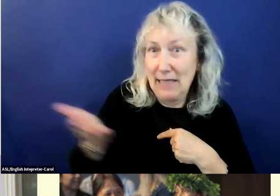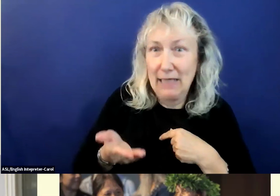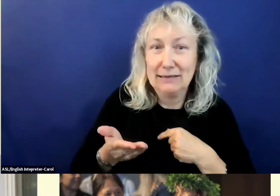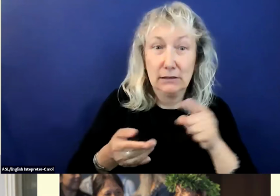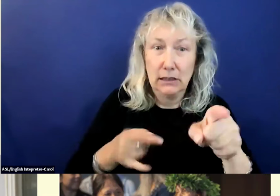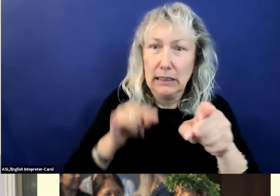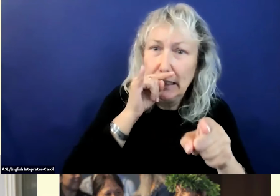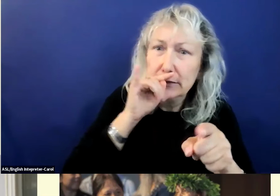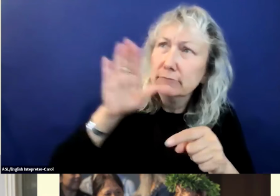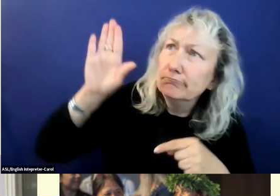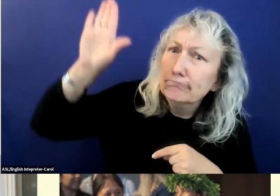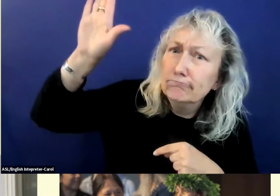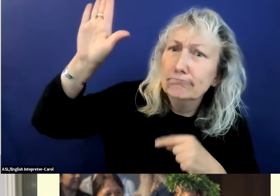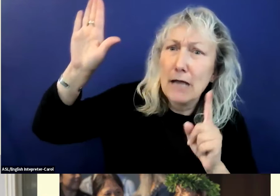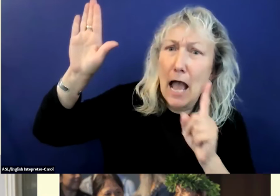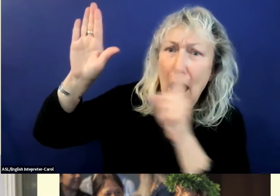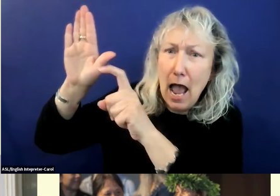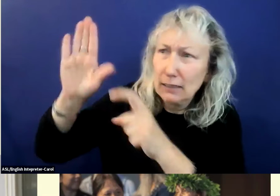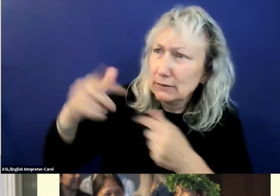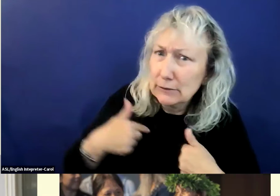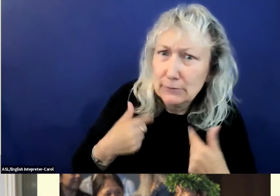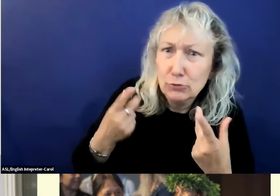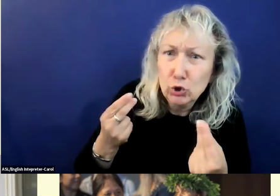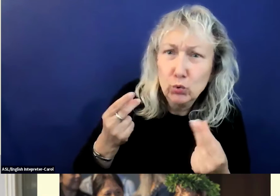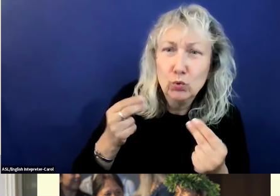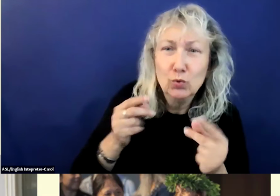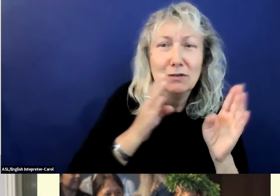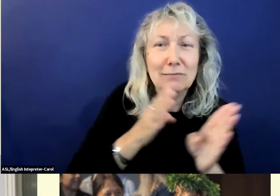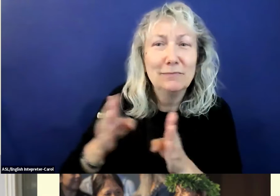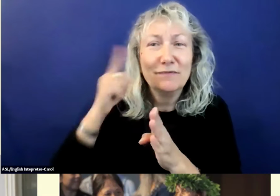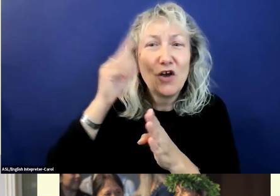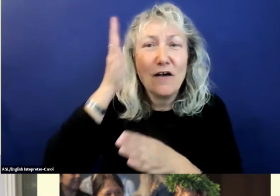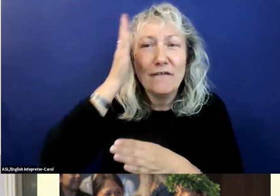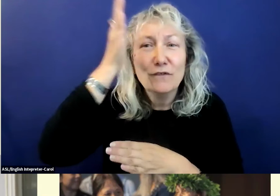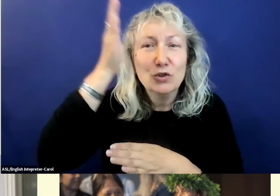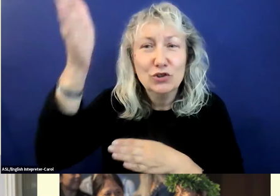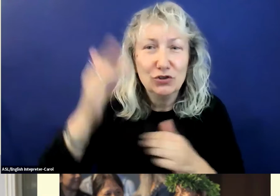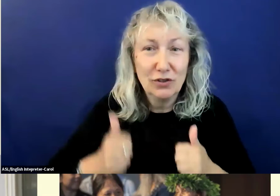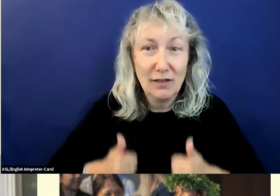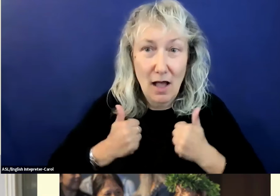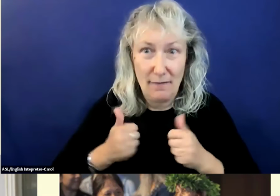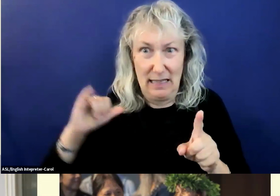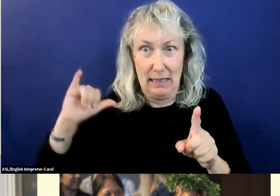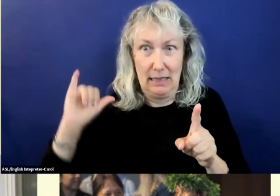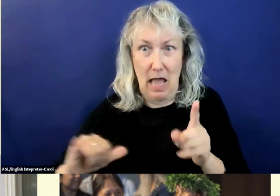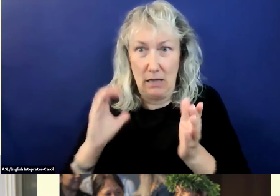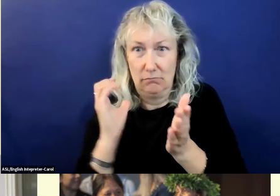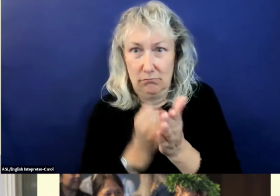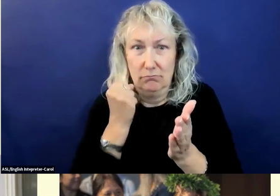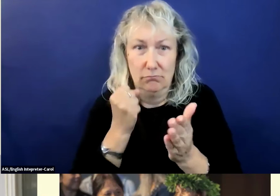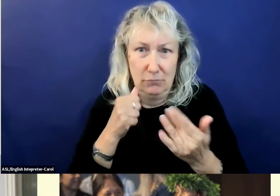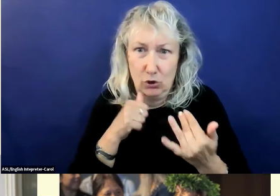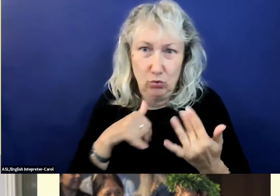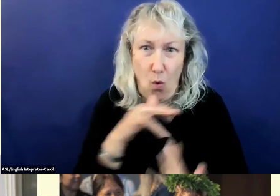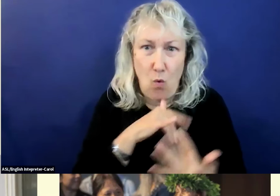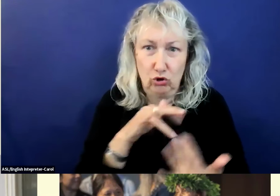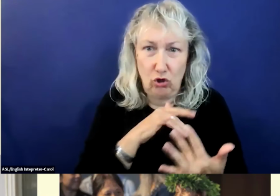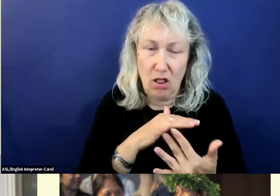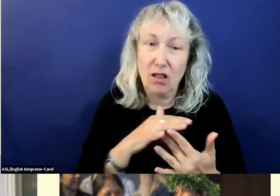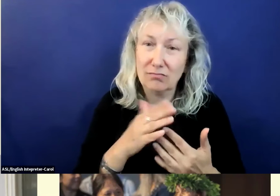ask questions on what they can do to prepare for their futures. And that's what we use for our social connection. We